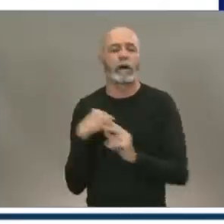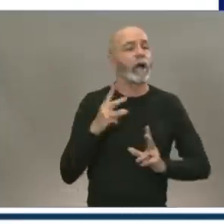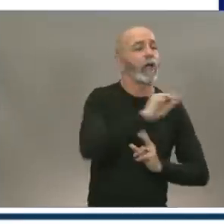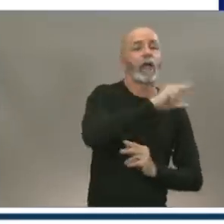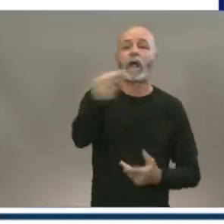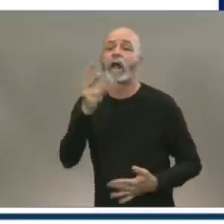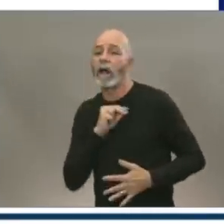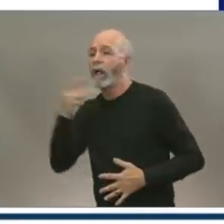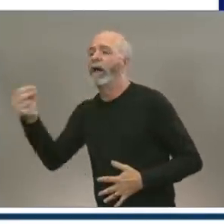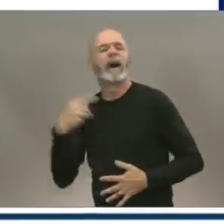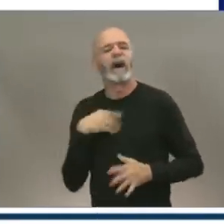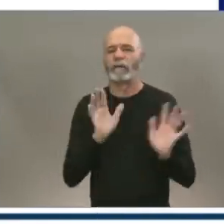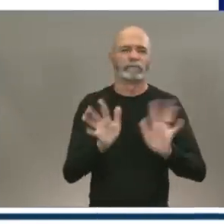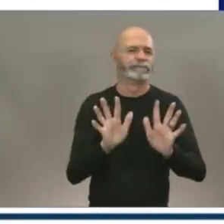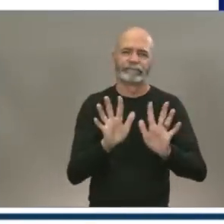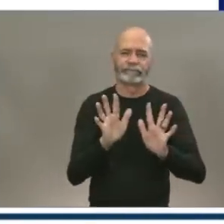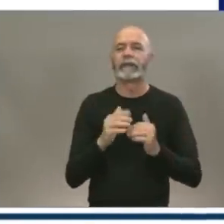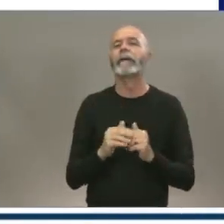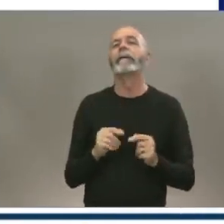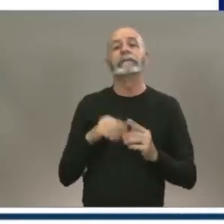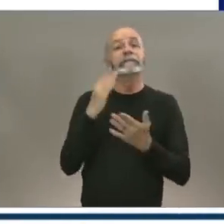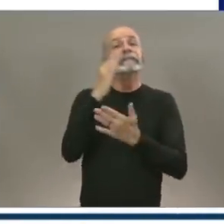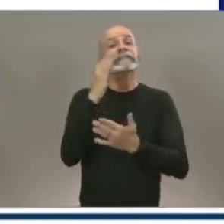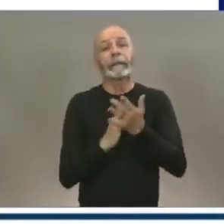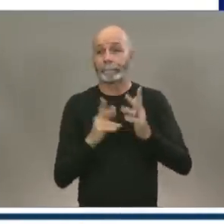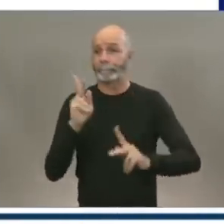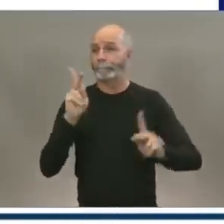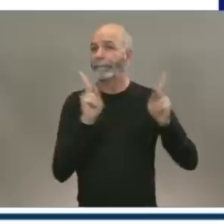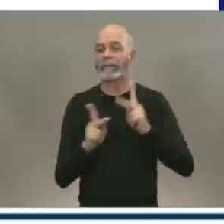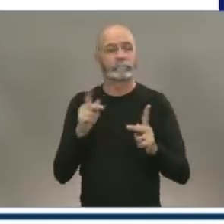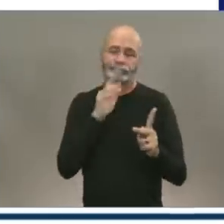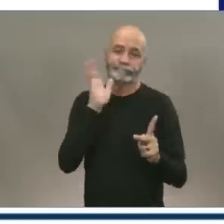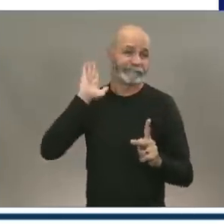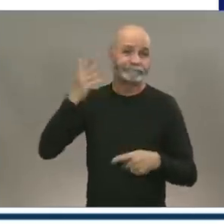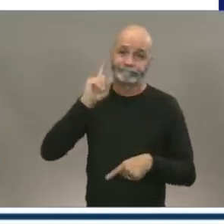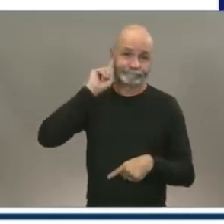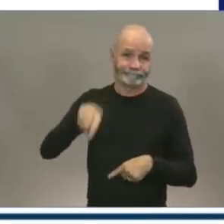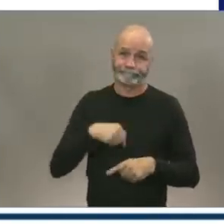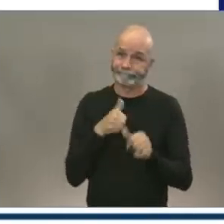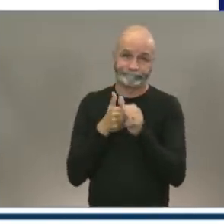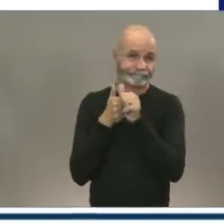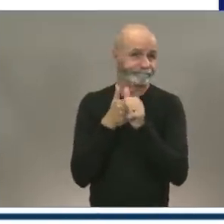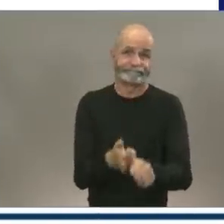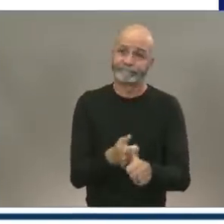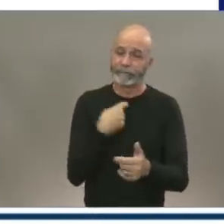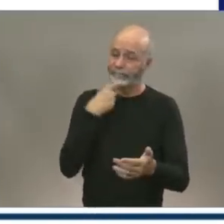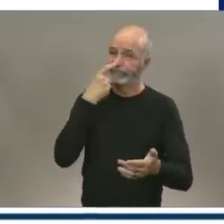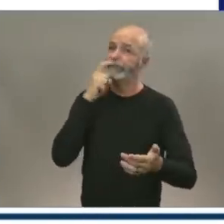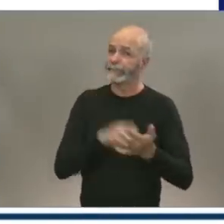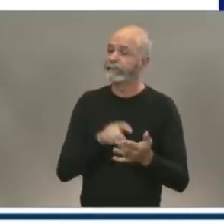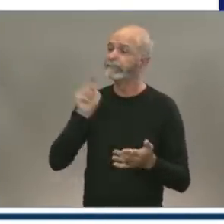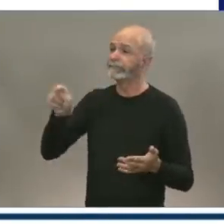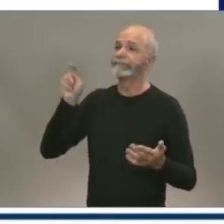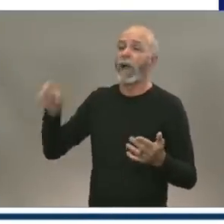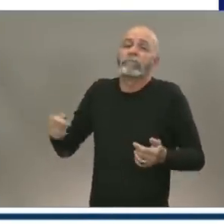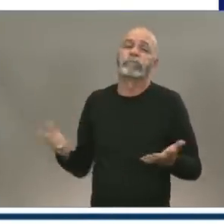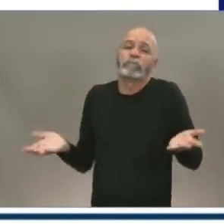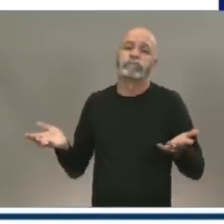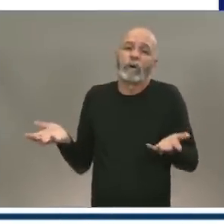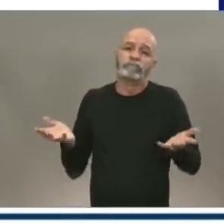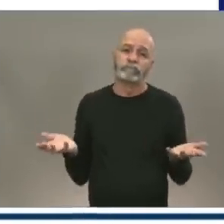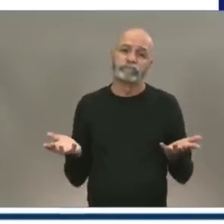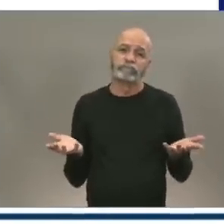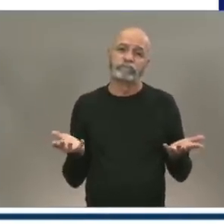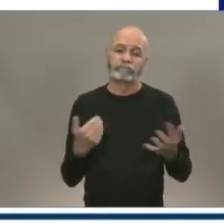them. But we have some people in our society that don't. And I think that what we're seeing is the result of that right now in this particular case. But